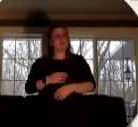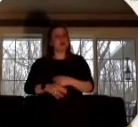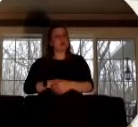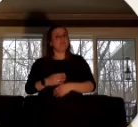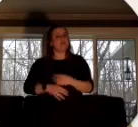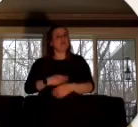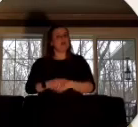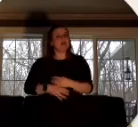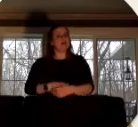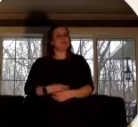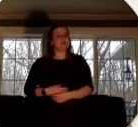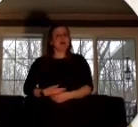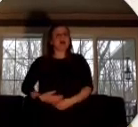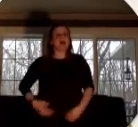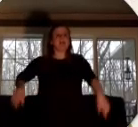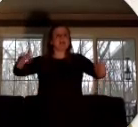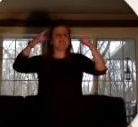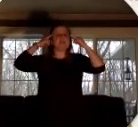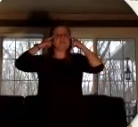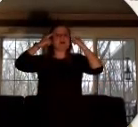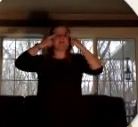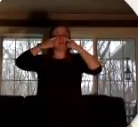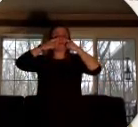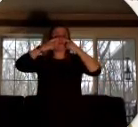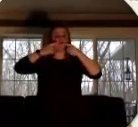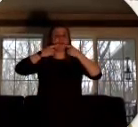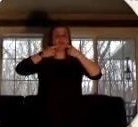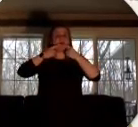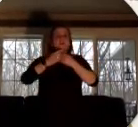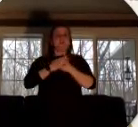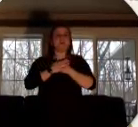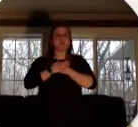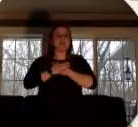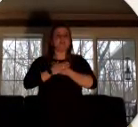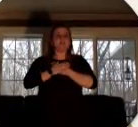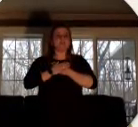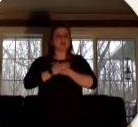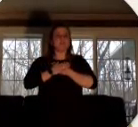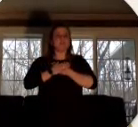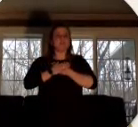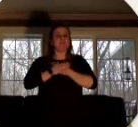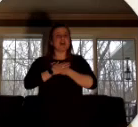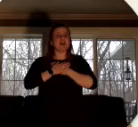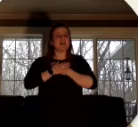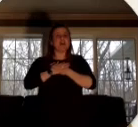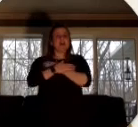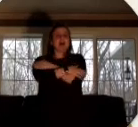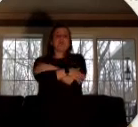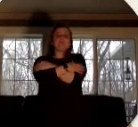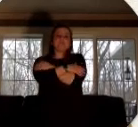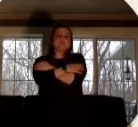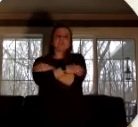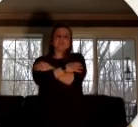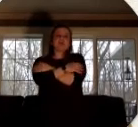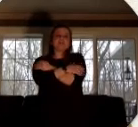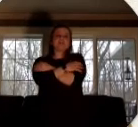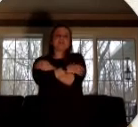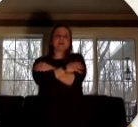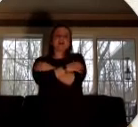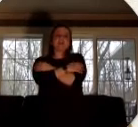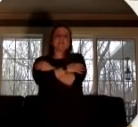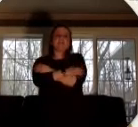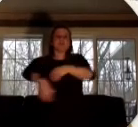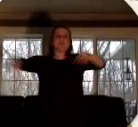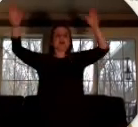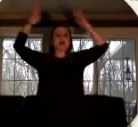rolled upon the ground. I gave him eyes, a nose, a mouth, a nice warm scarf of red. I put some buttons